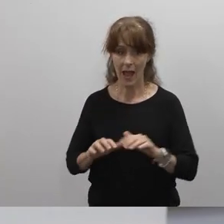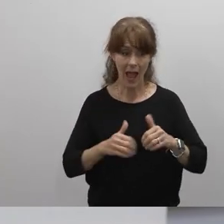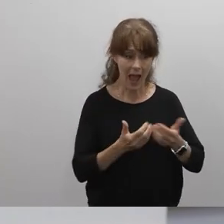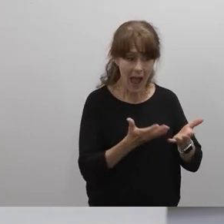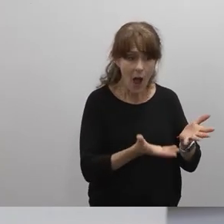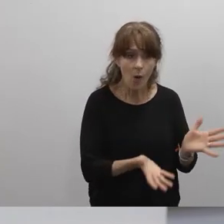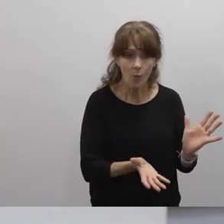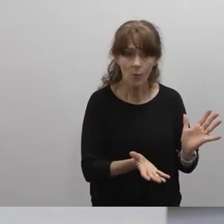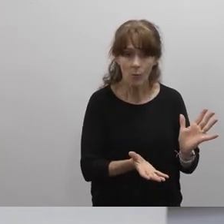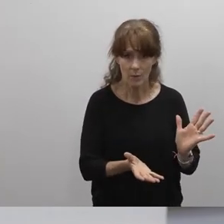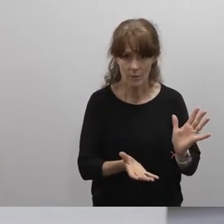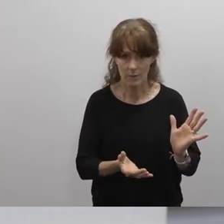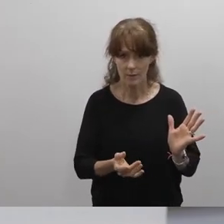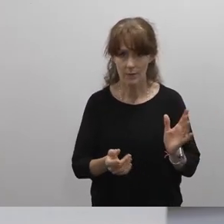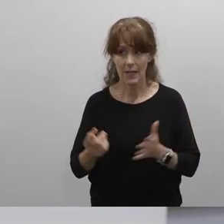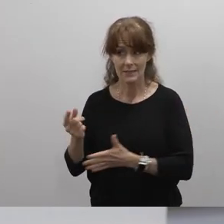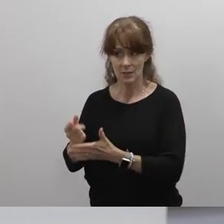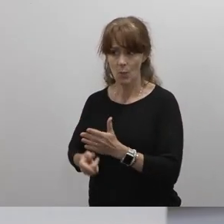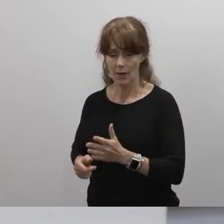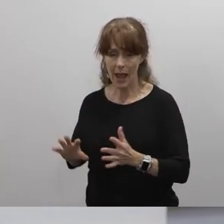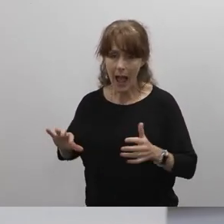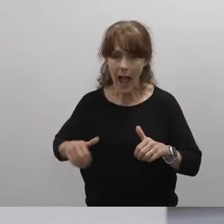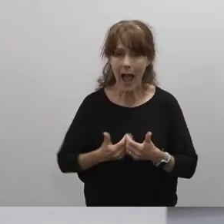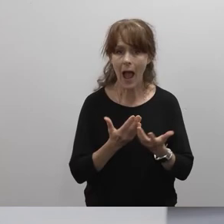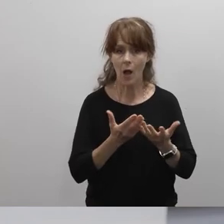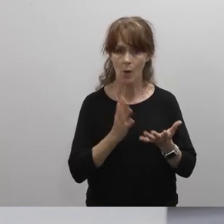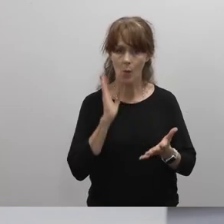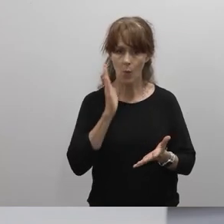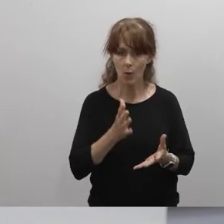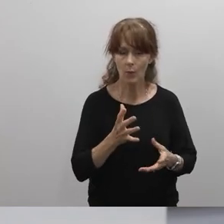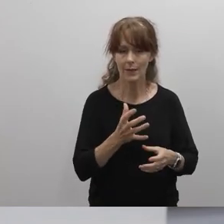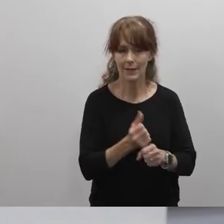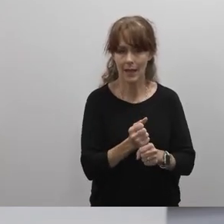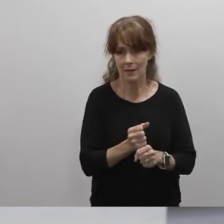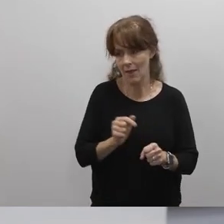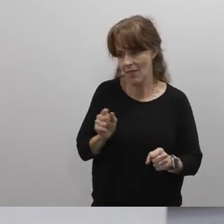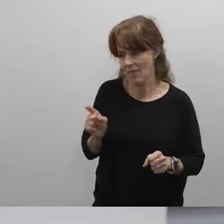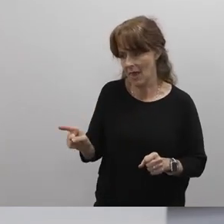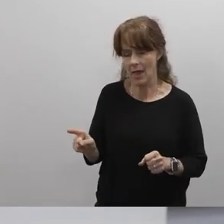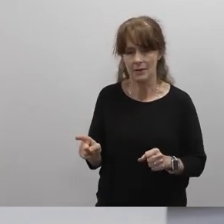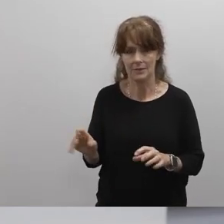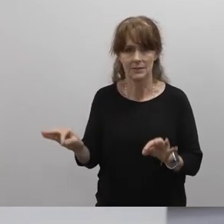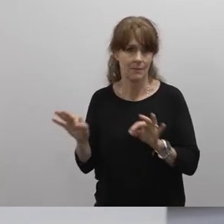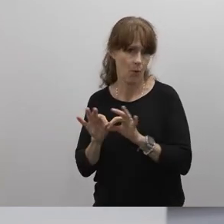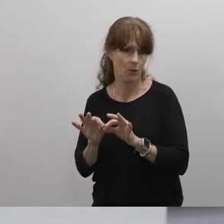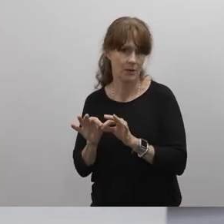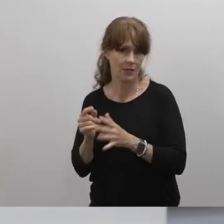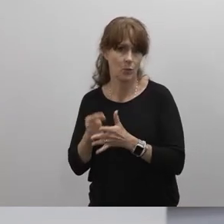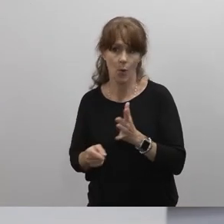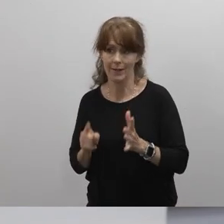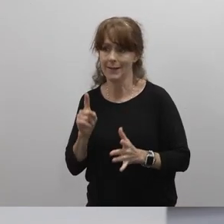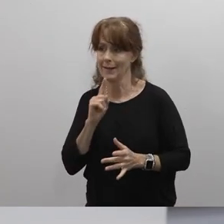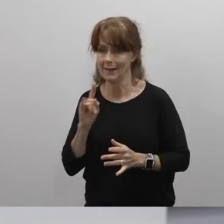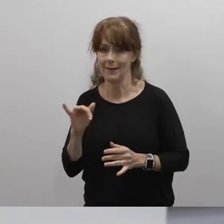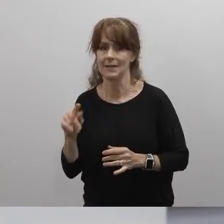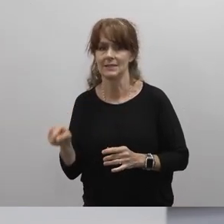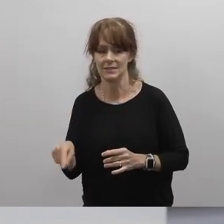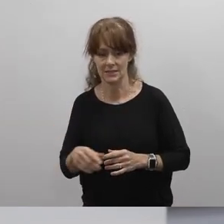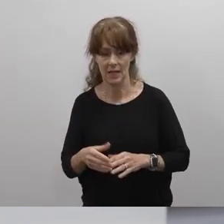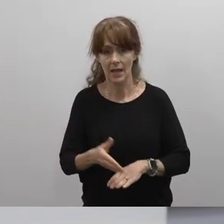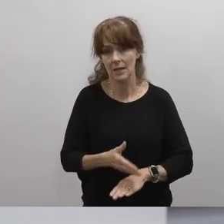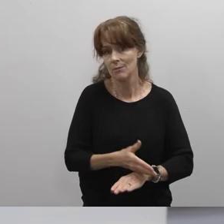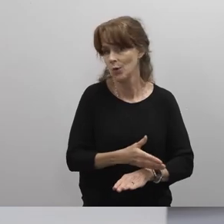as important as the what. And what we measure, what we look at, is what will improve.